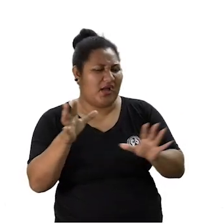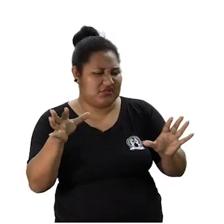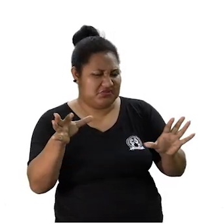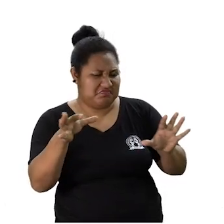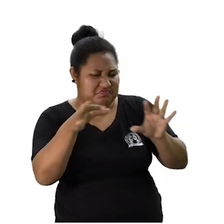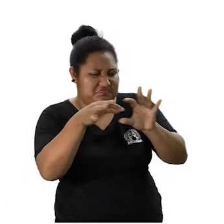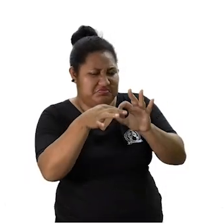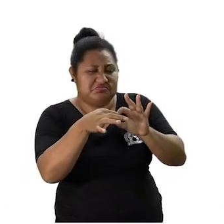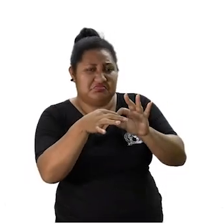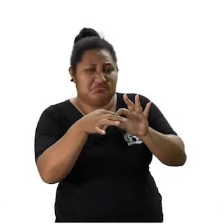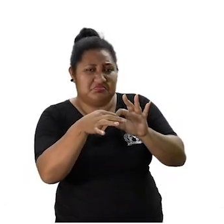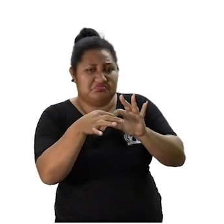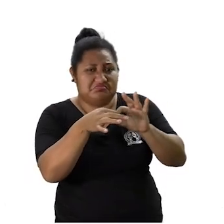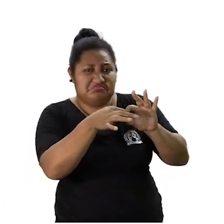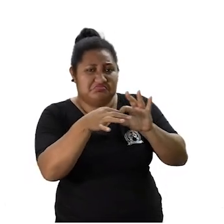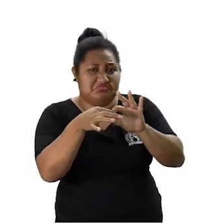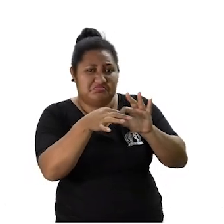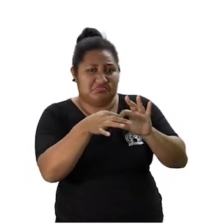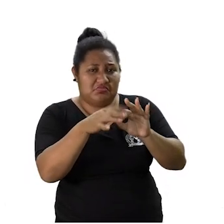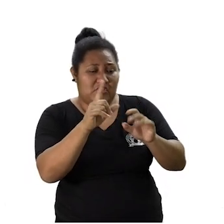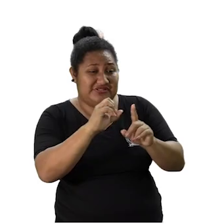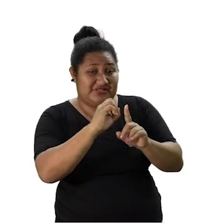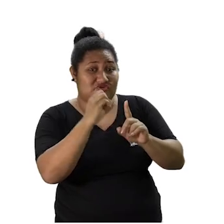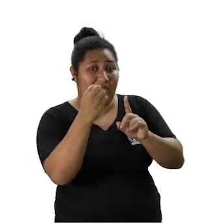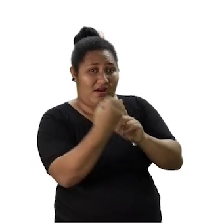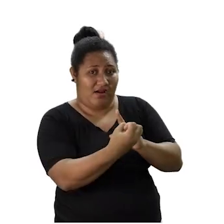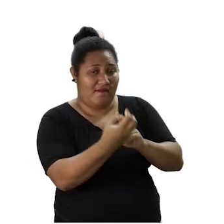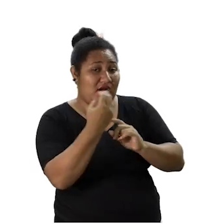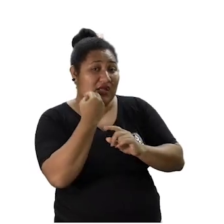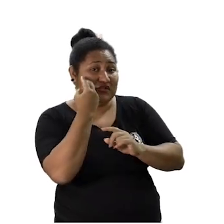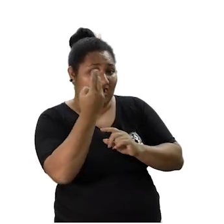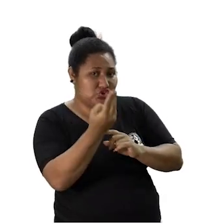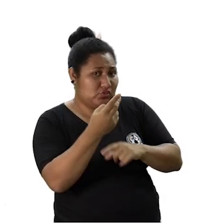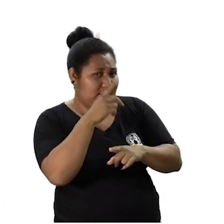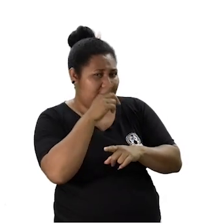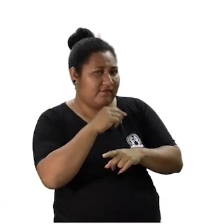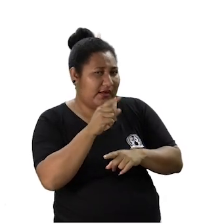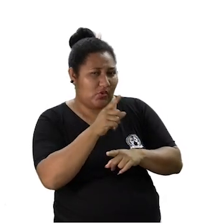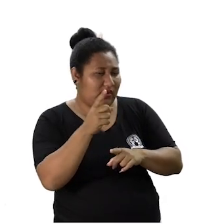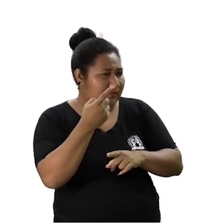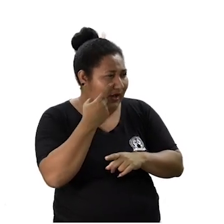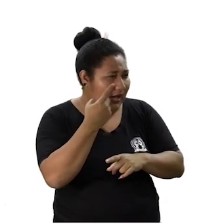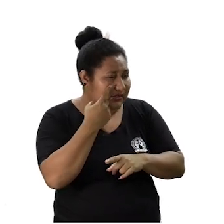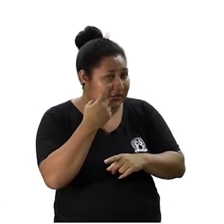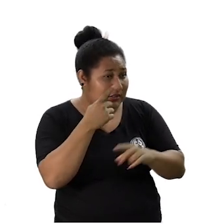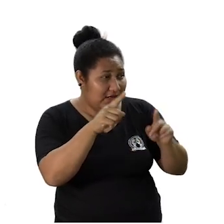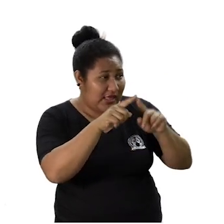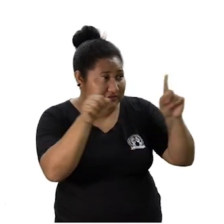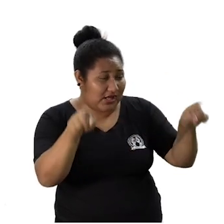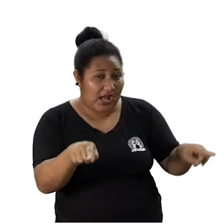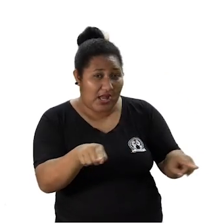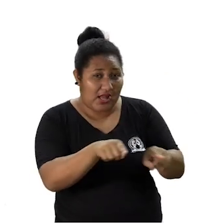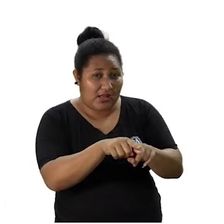anga sota I o le si o manga whalana tu ran whaon tatou mai tau ina mai le ata le tamaiti.